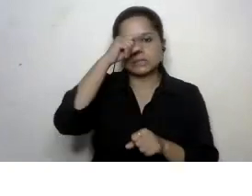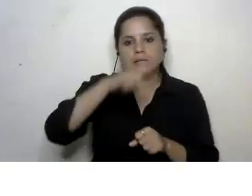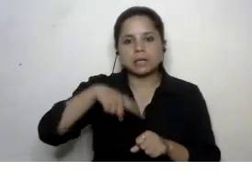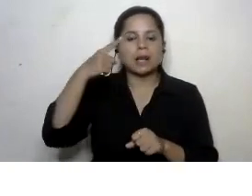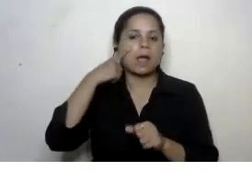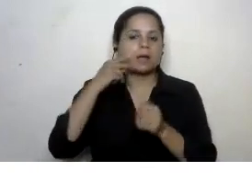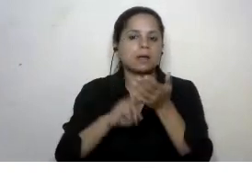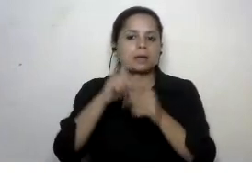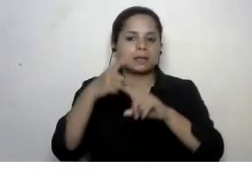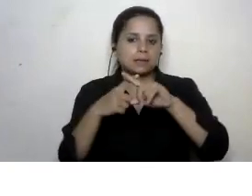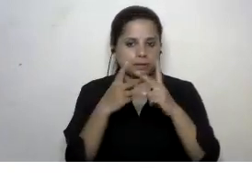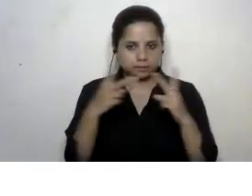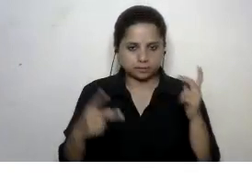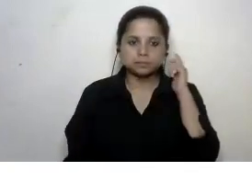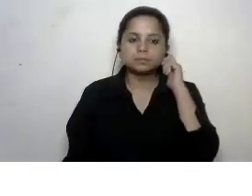Index.